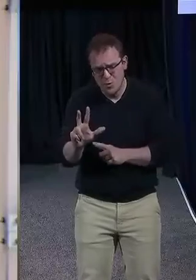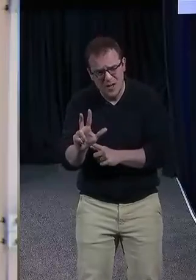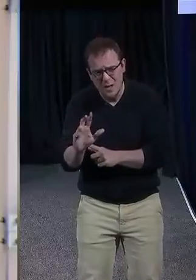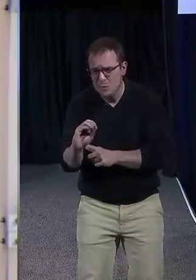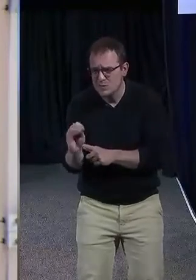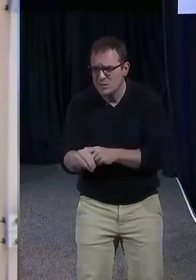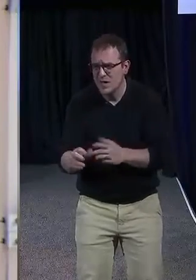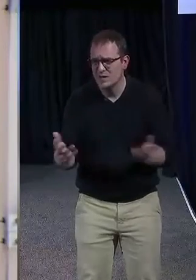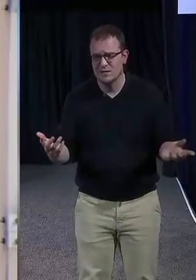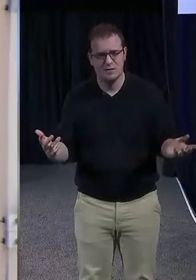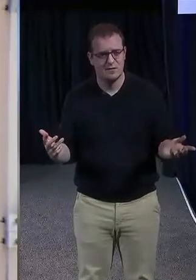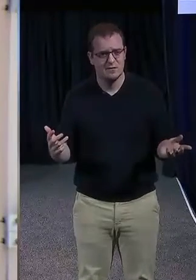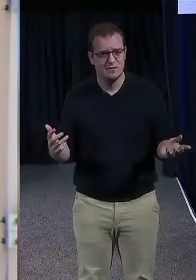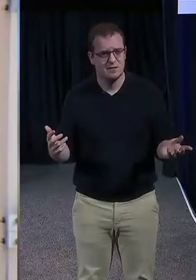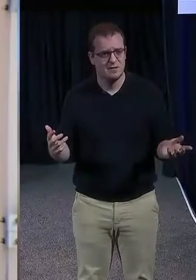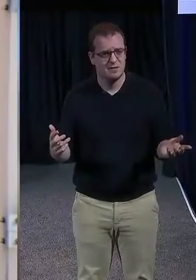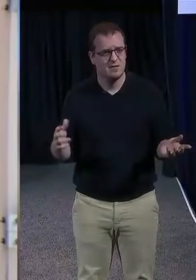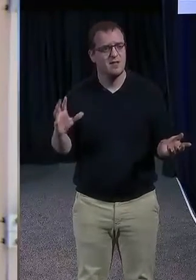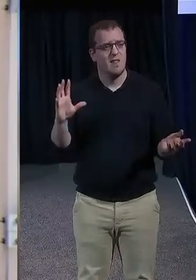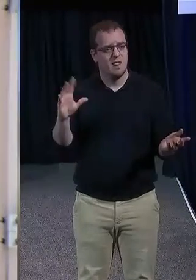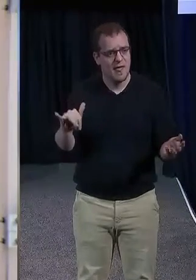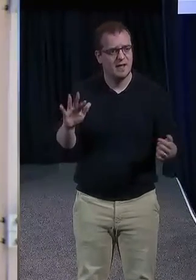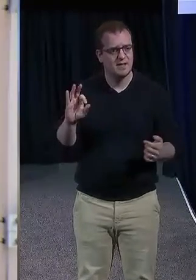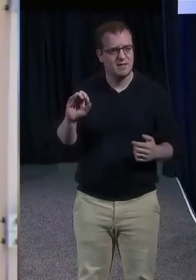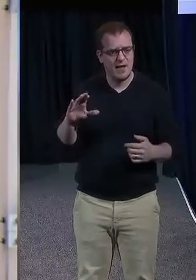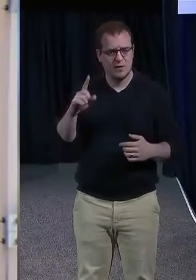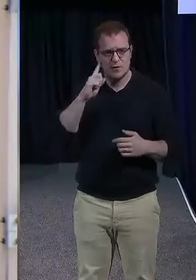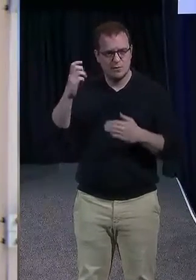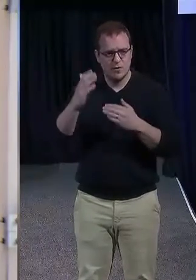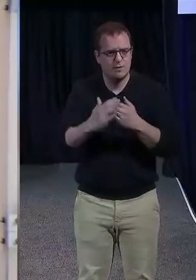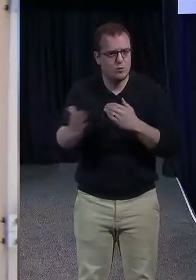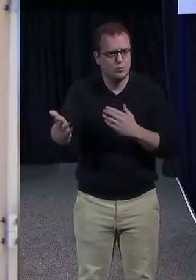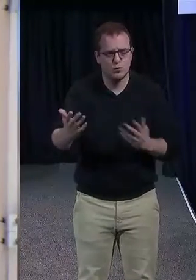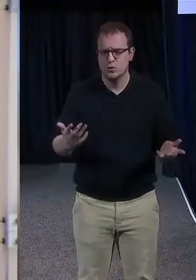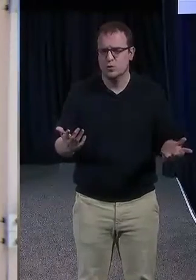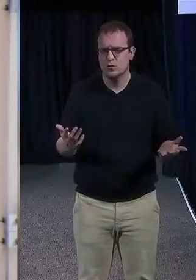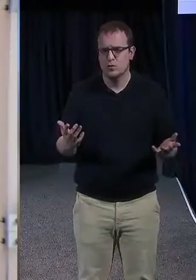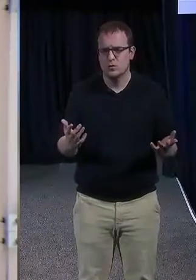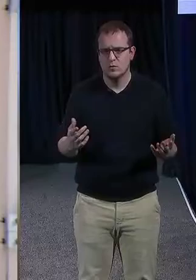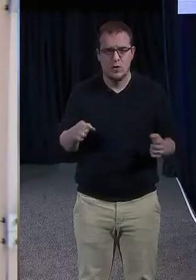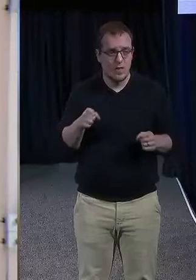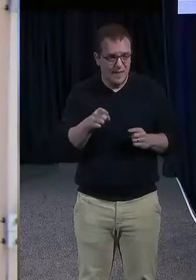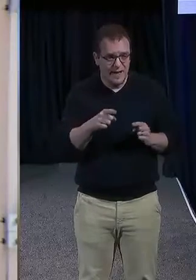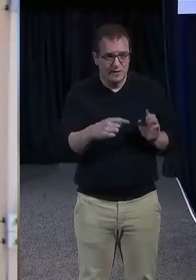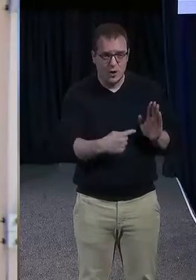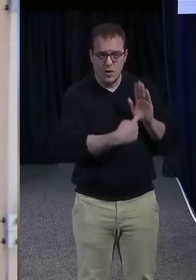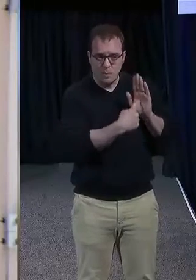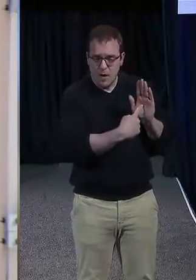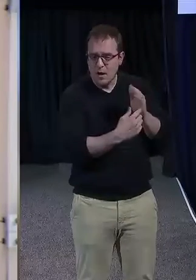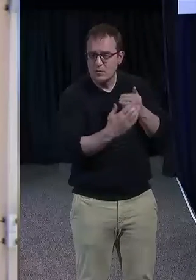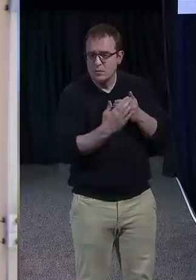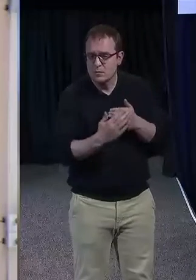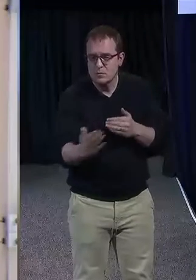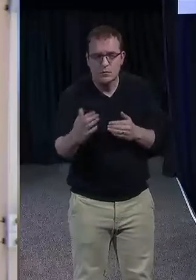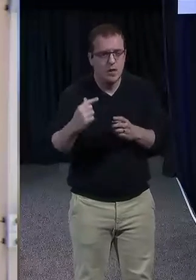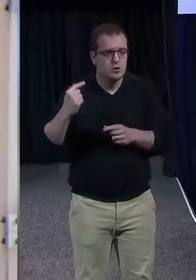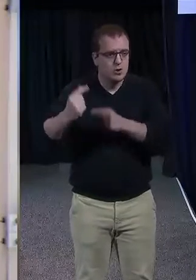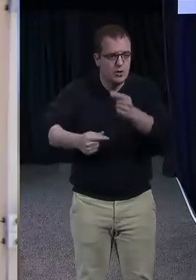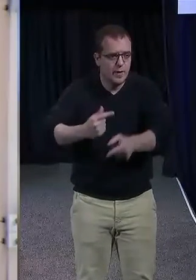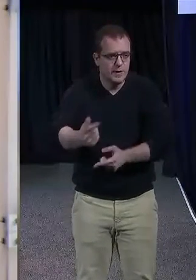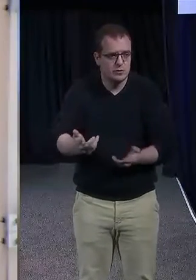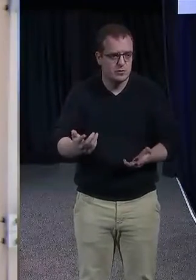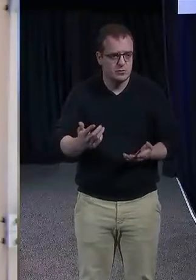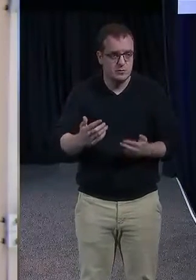3%. These are the faculty of the future. These are the role models for a future generation